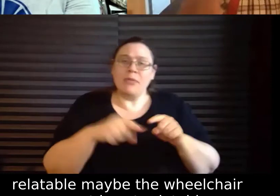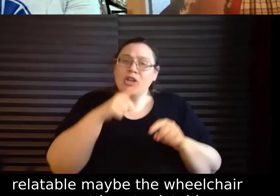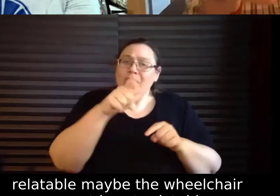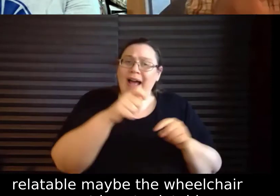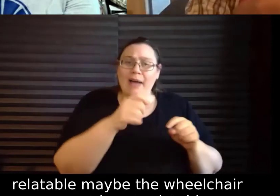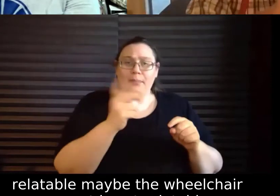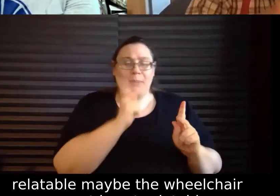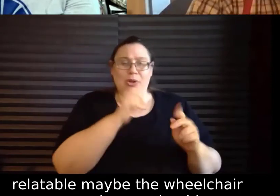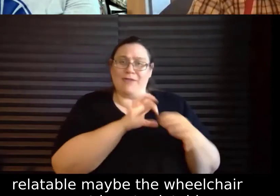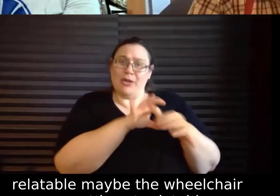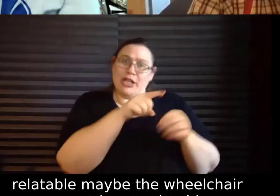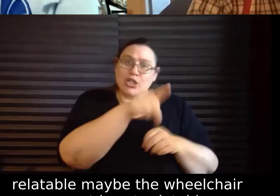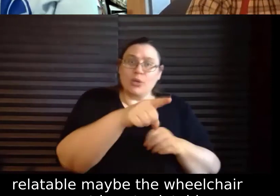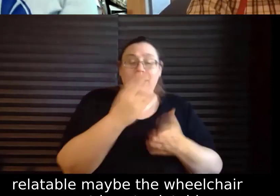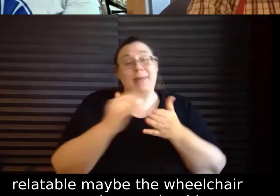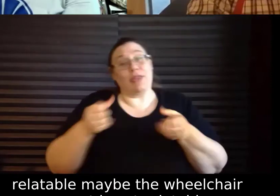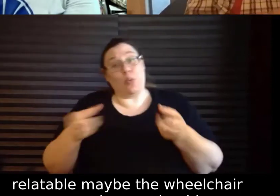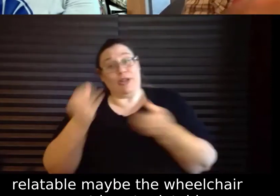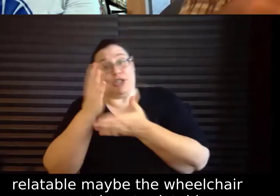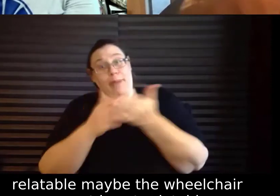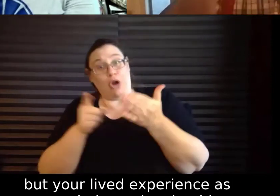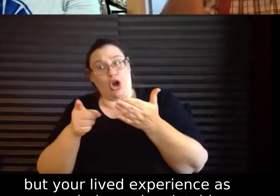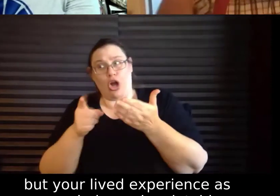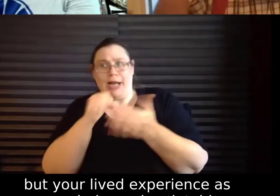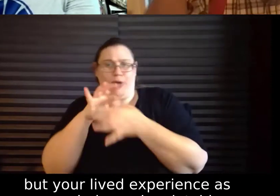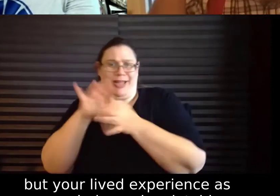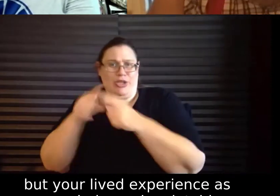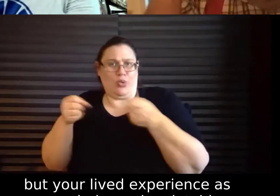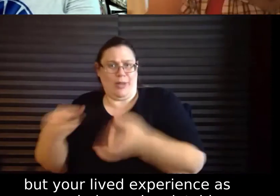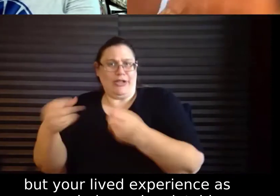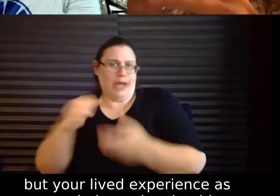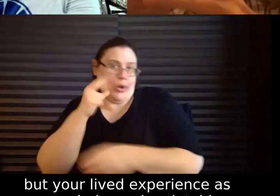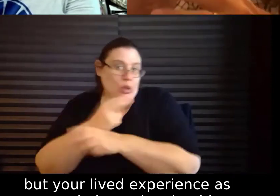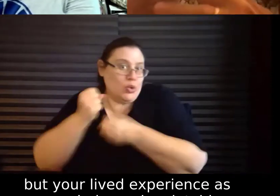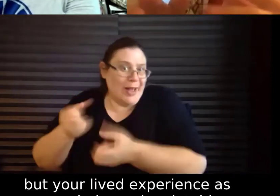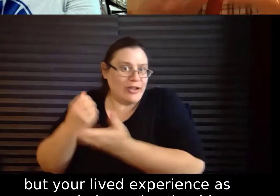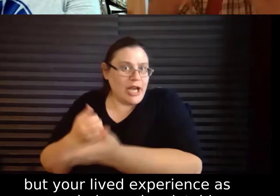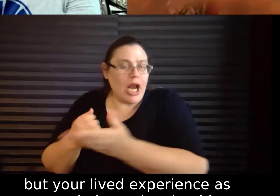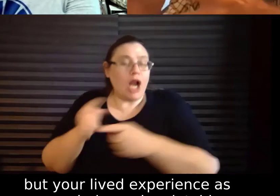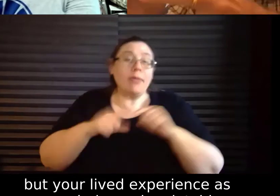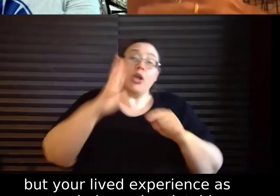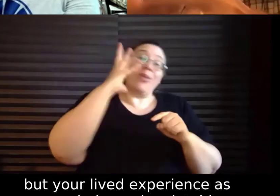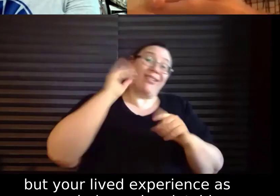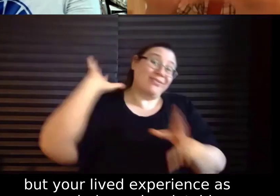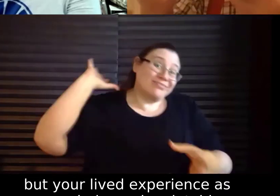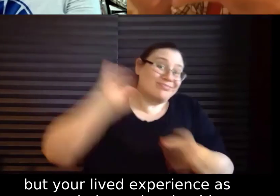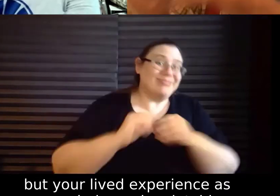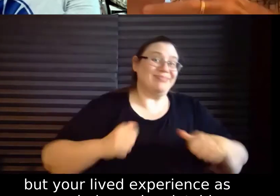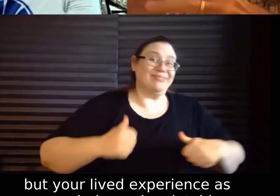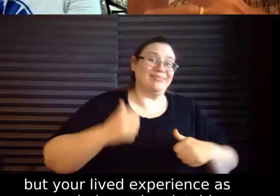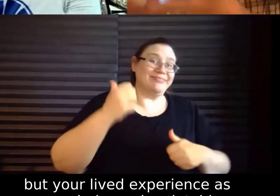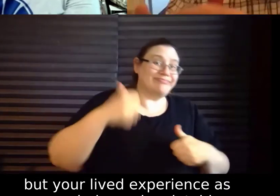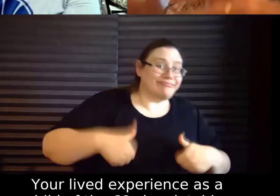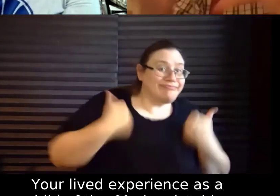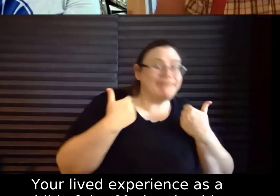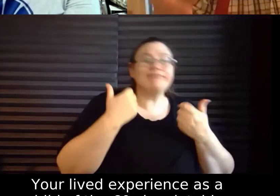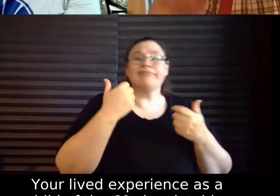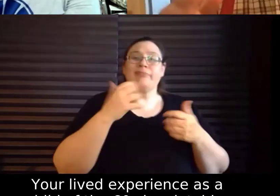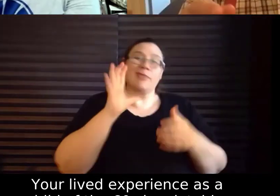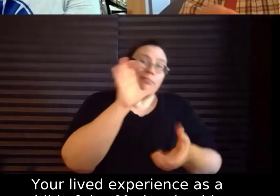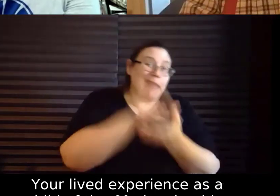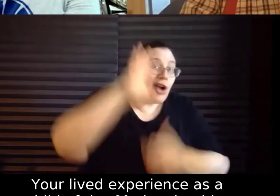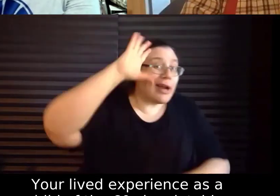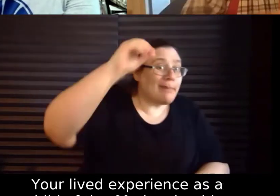the wheelchair aspect of you isn't relatable. But maybe your lived experience as a married man is relatable. Your